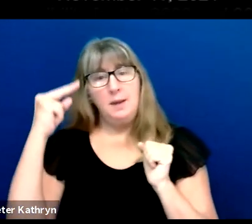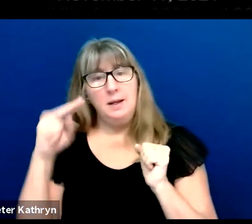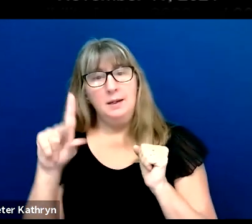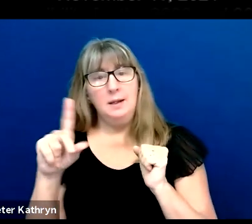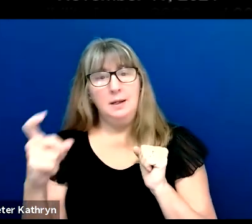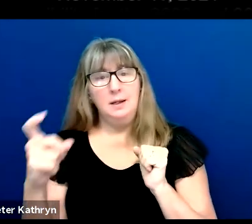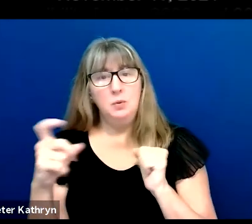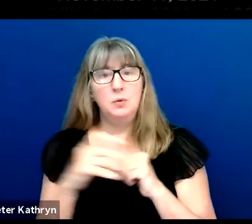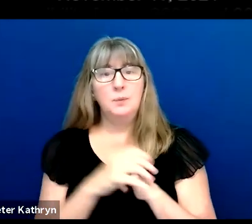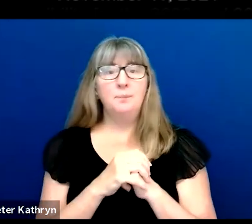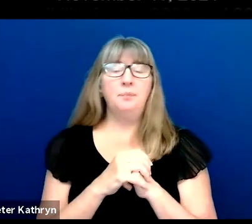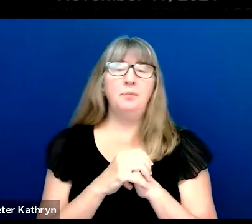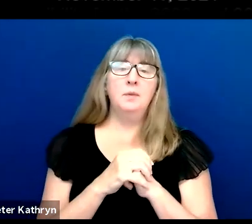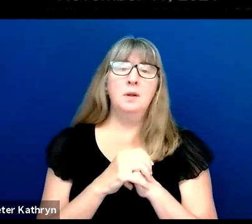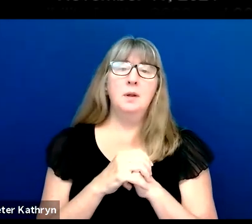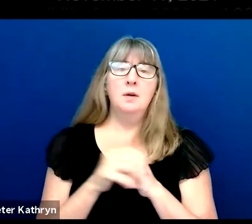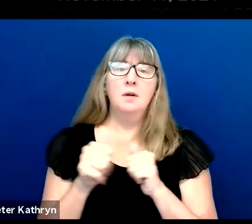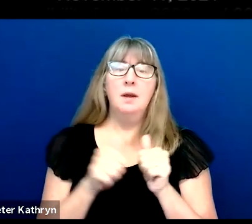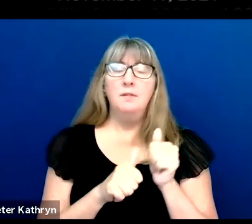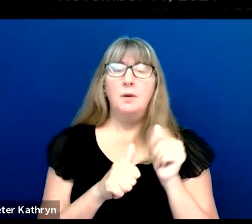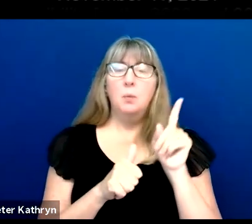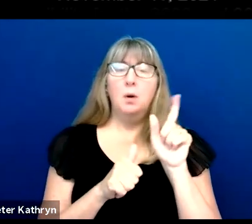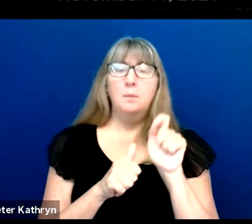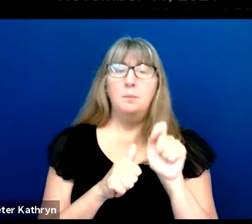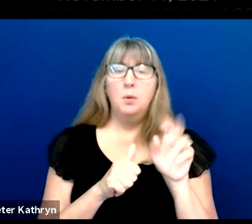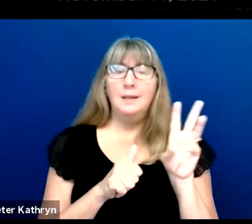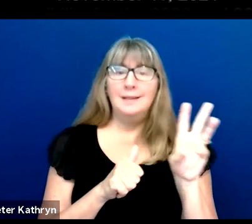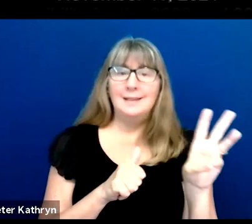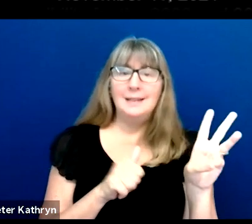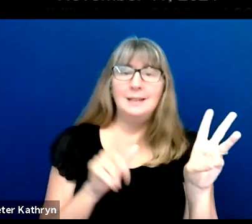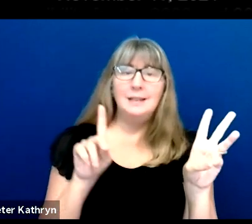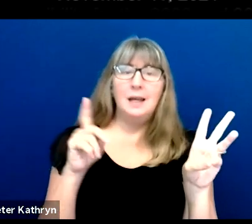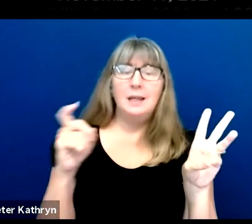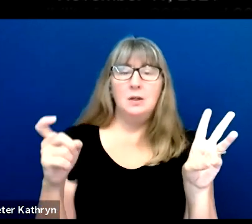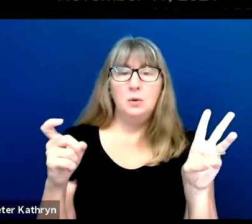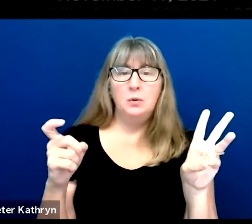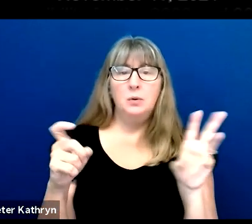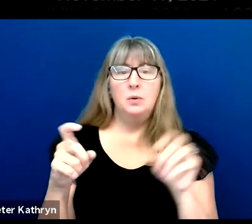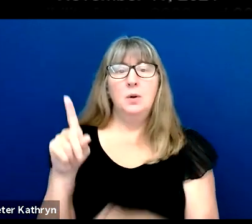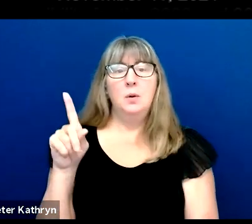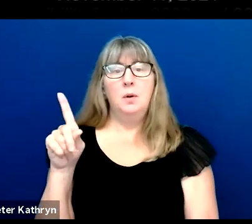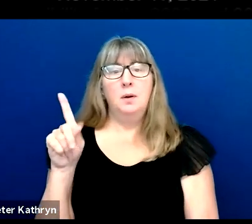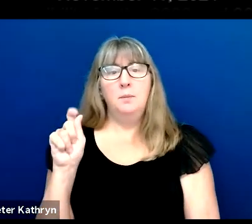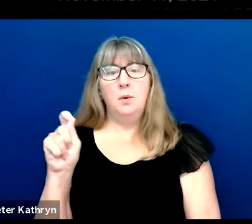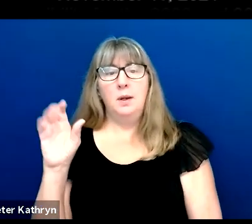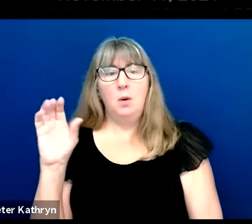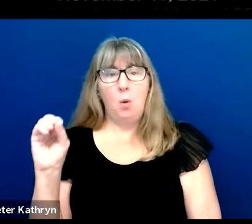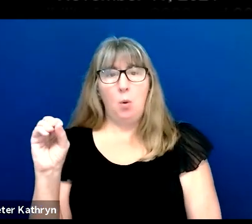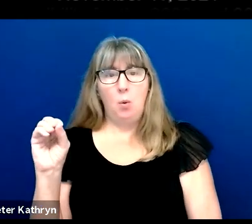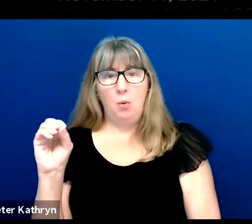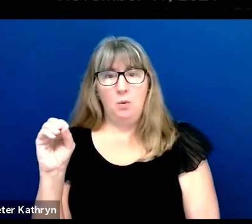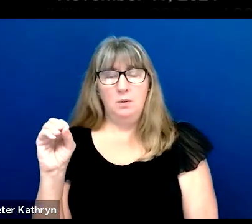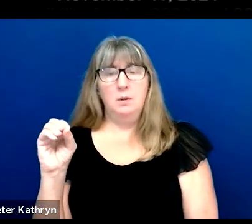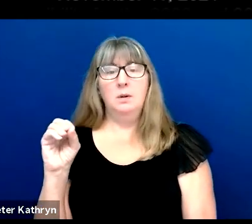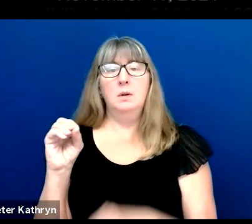in 2002, for every 1.6 white individuals diagnosed with autism, there was 1.0 Hispanic individuals